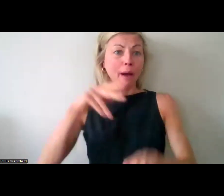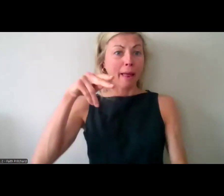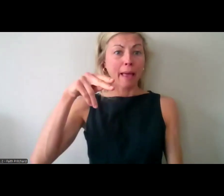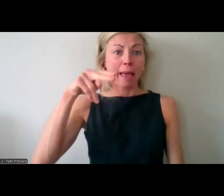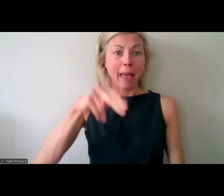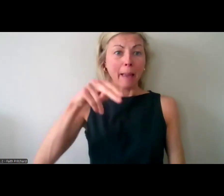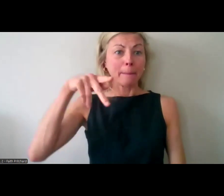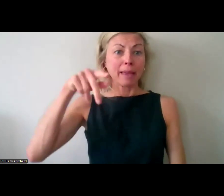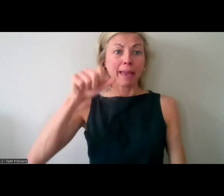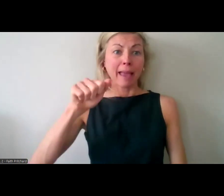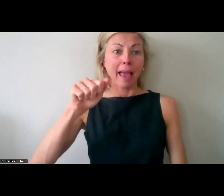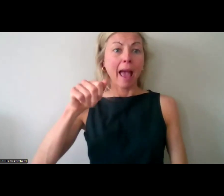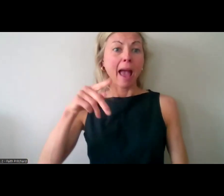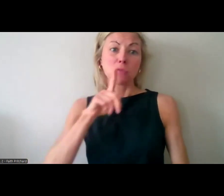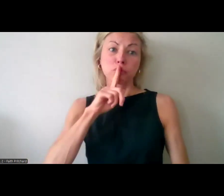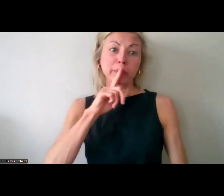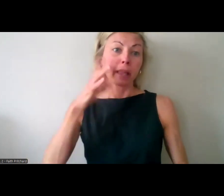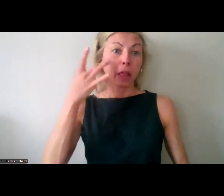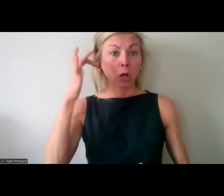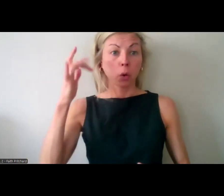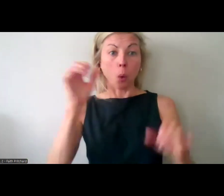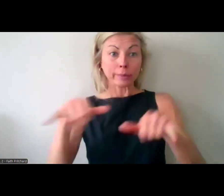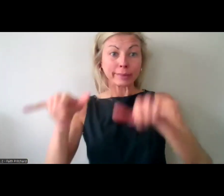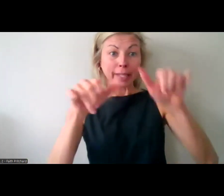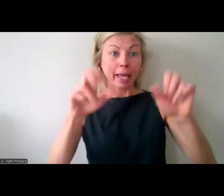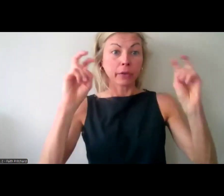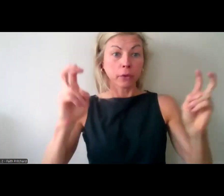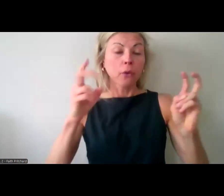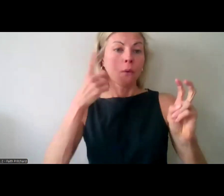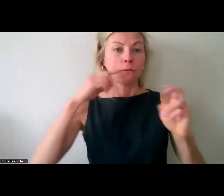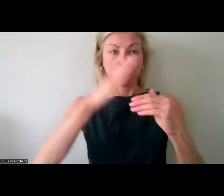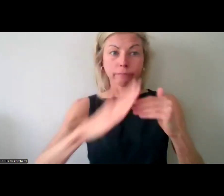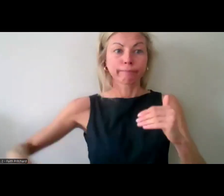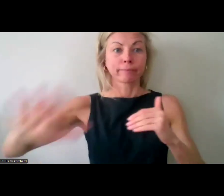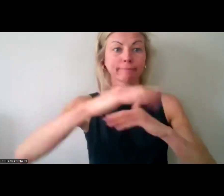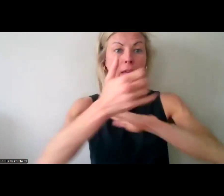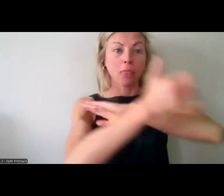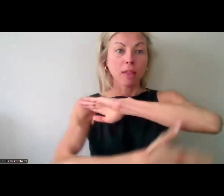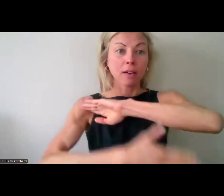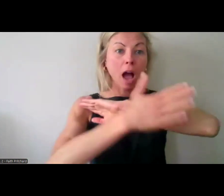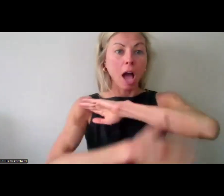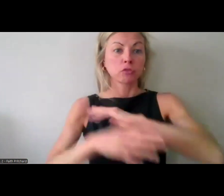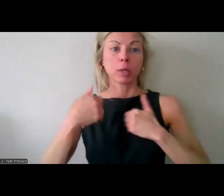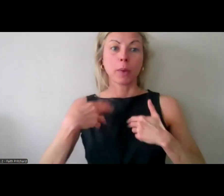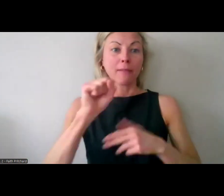standard nationwide. And it's a testament of this collective work of stakeholders